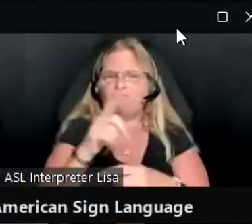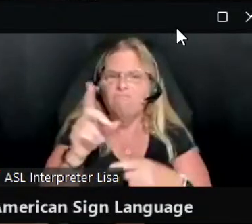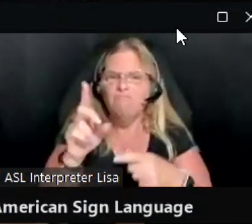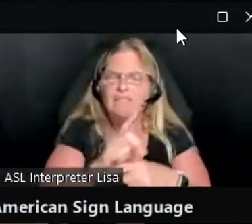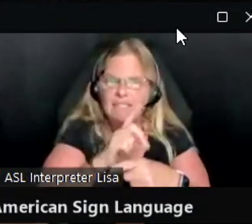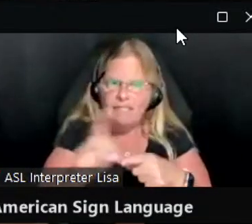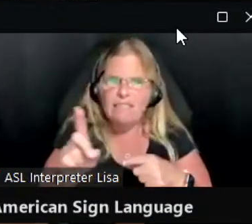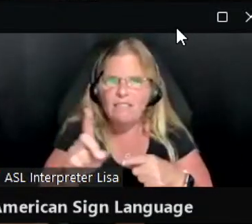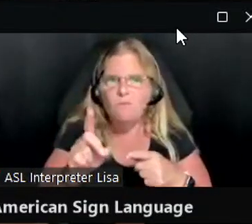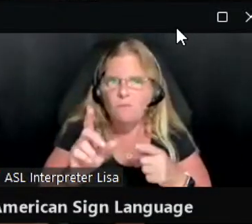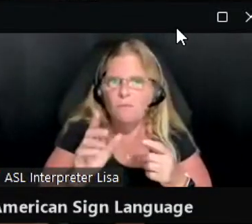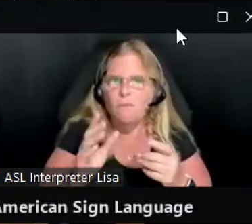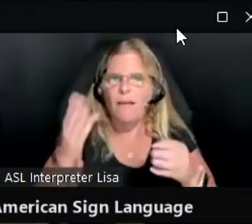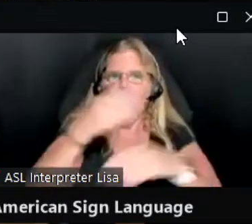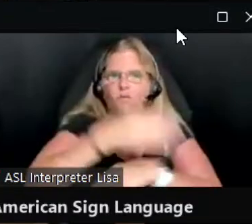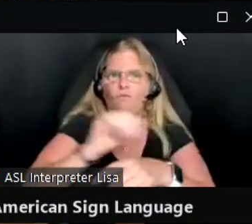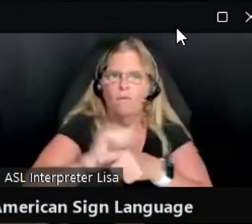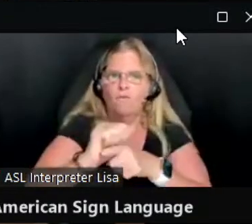be beneficial.